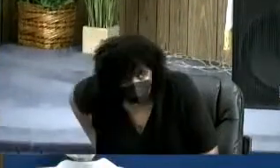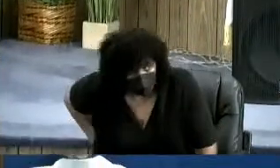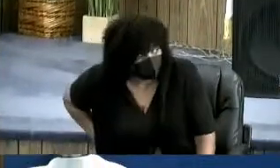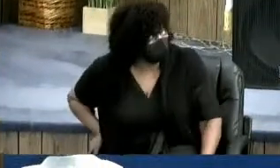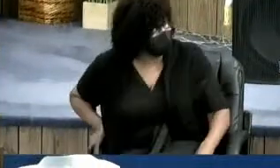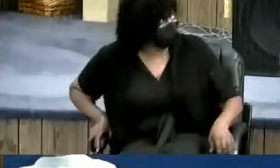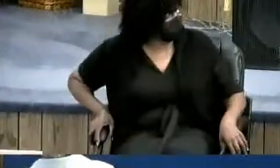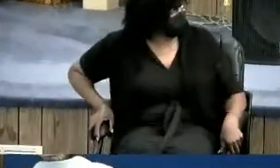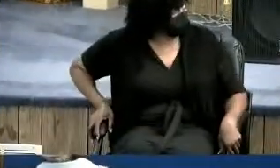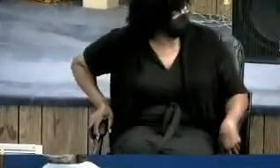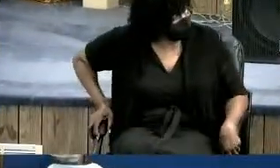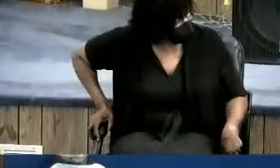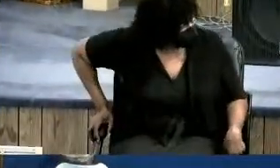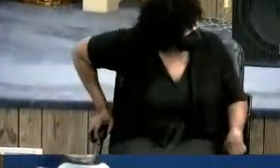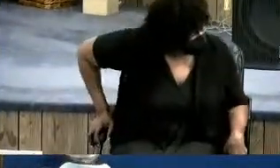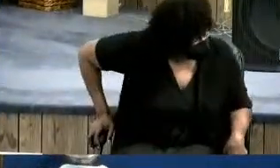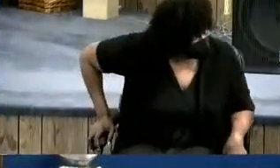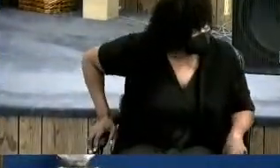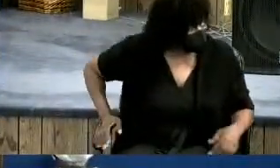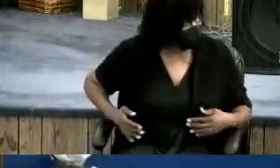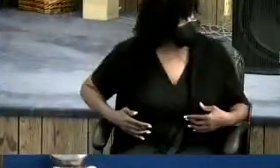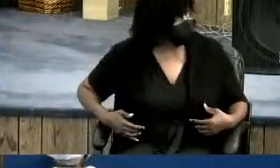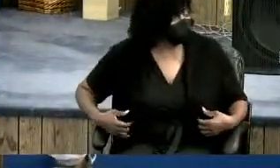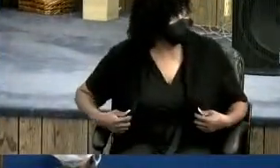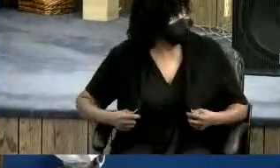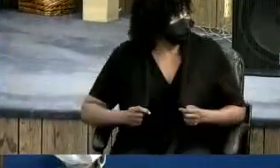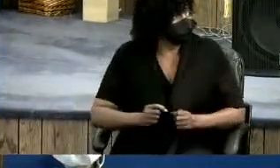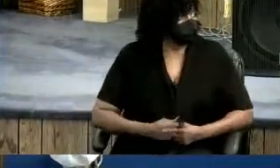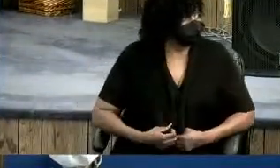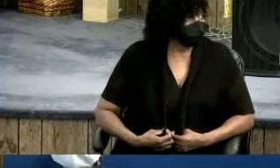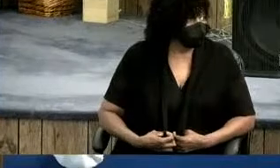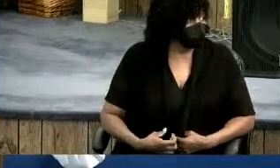I might have to step back a little bit.